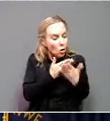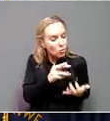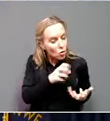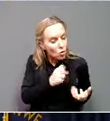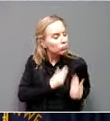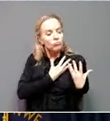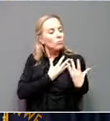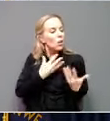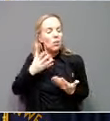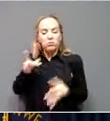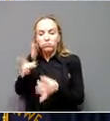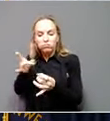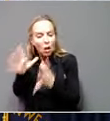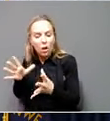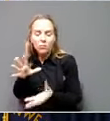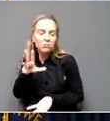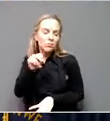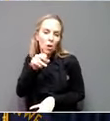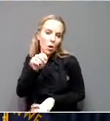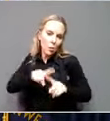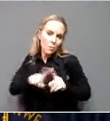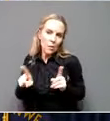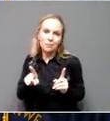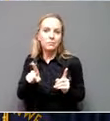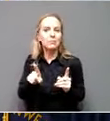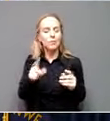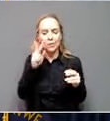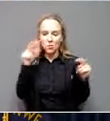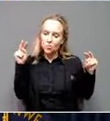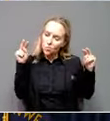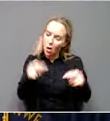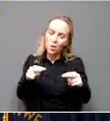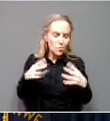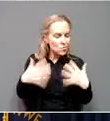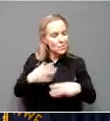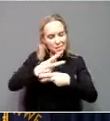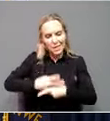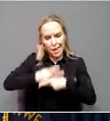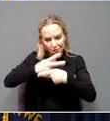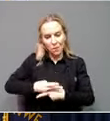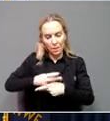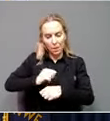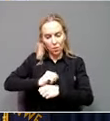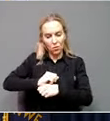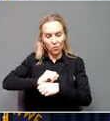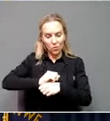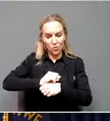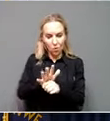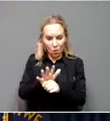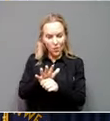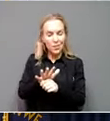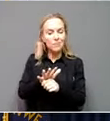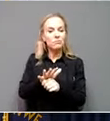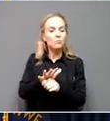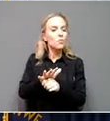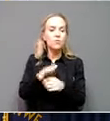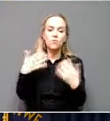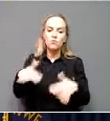for alarm now. We got to watch this really carefully. First, COVID is taken off in Europe. Let's show the